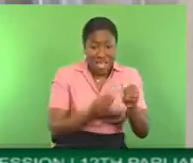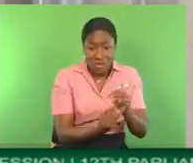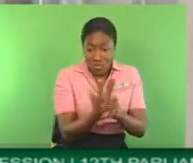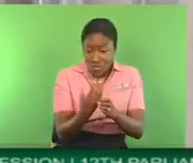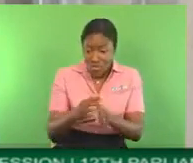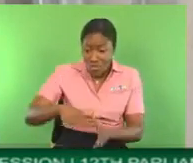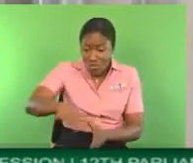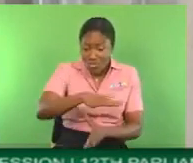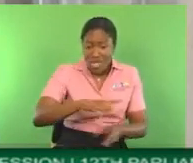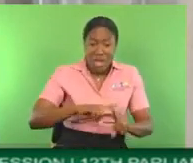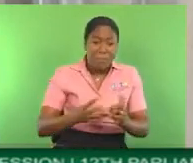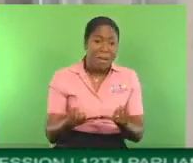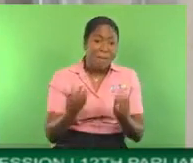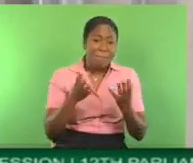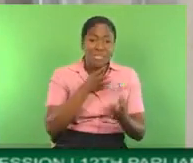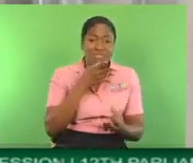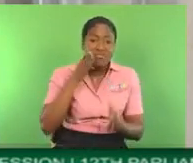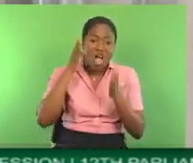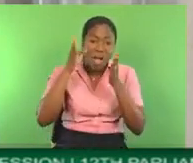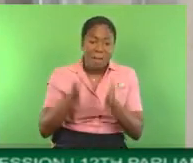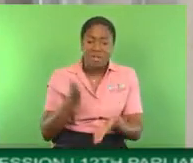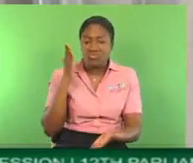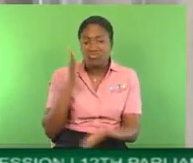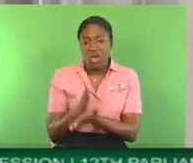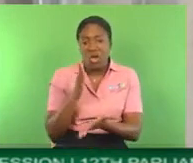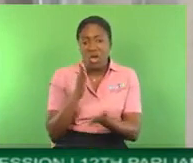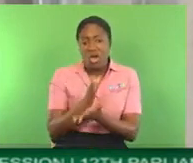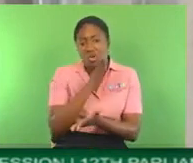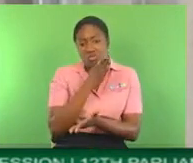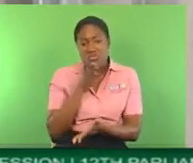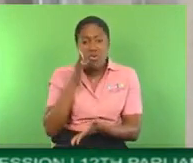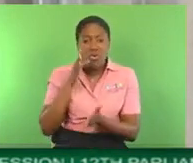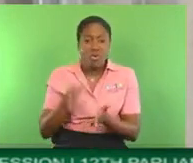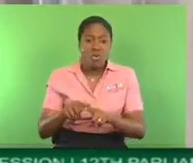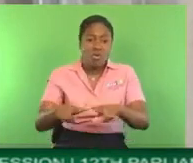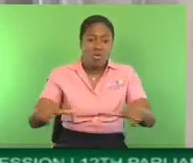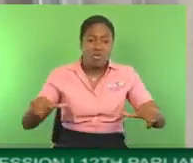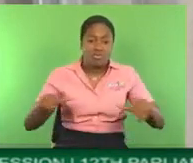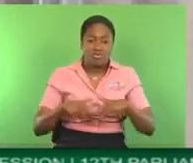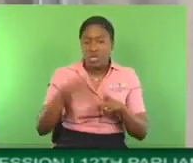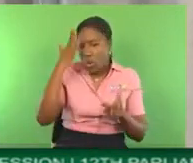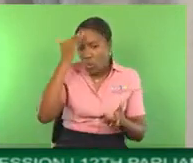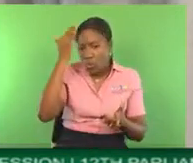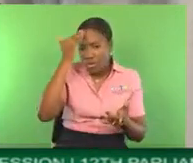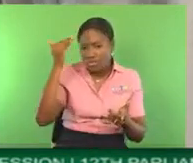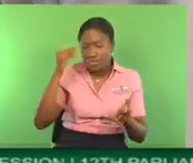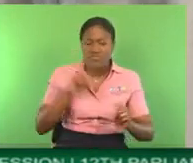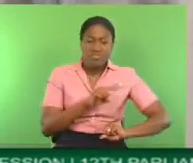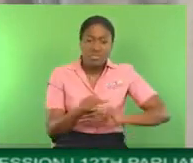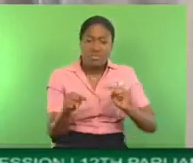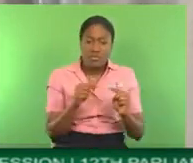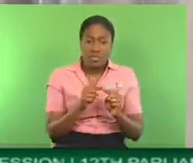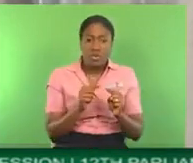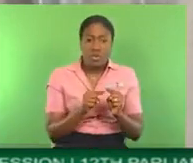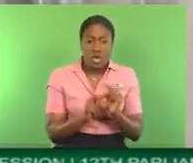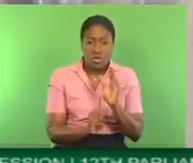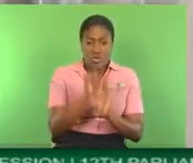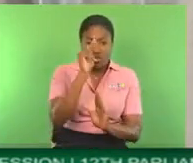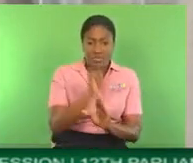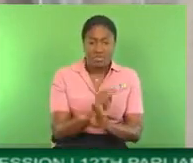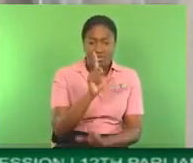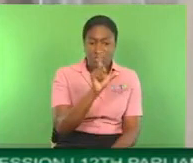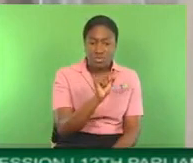have abandoned production. The reason being, when they were decimated in the floods of November